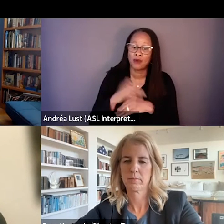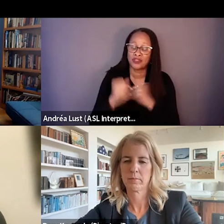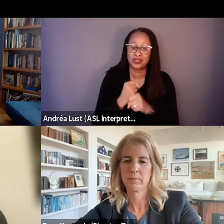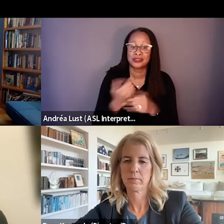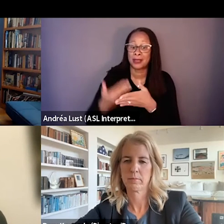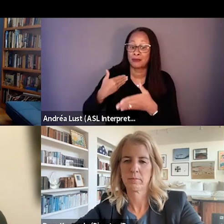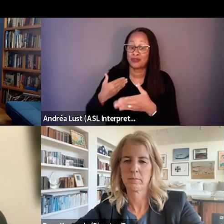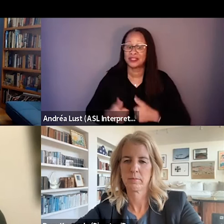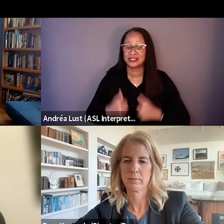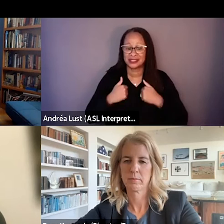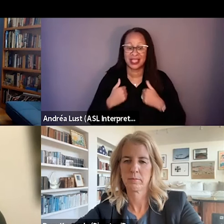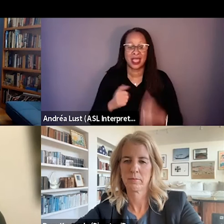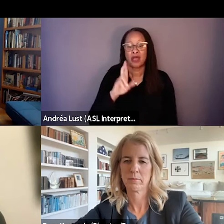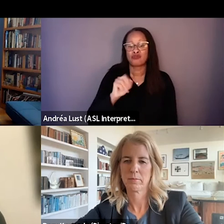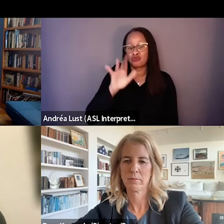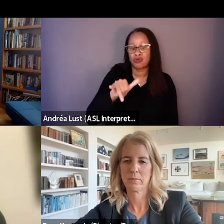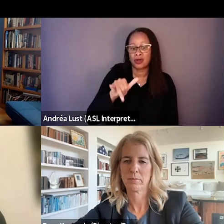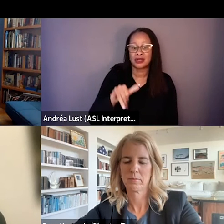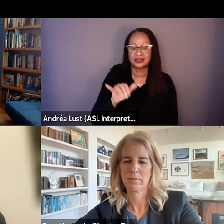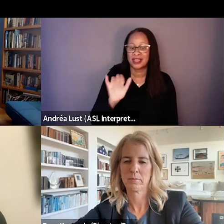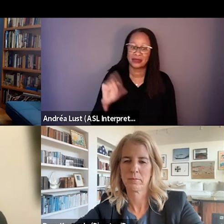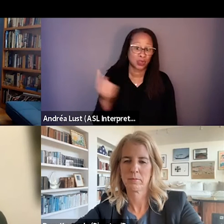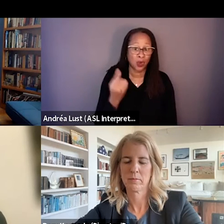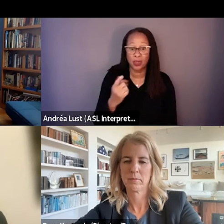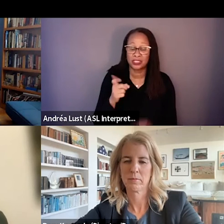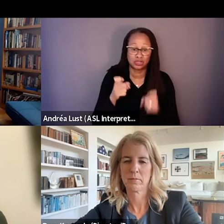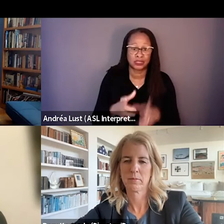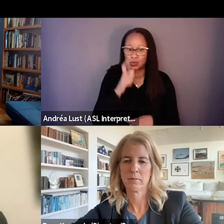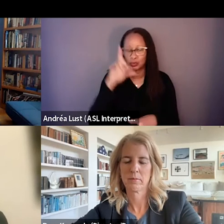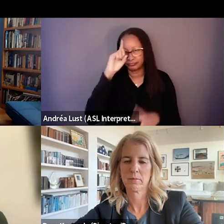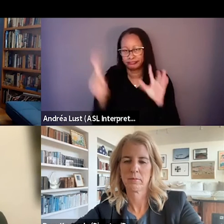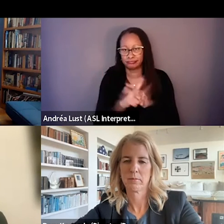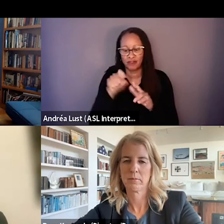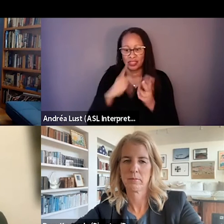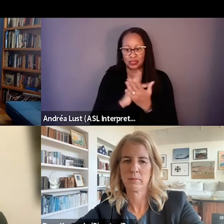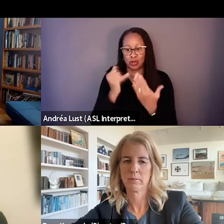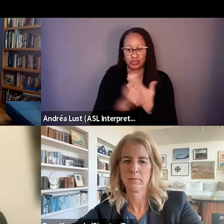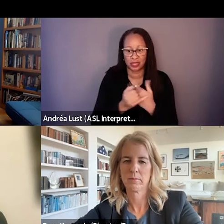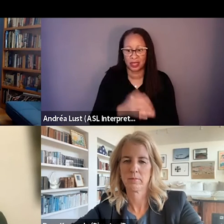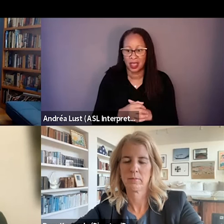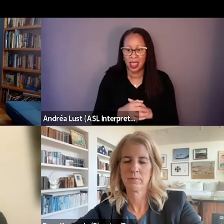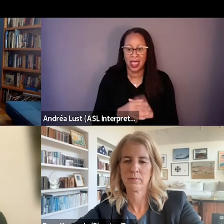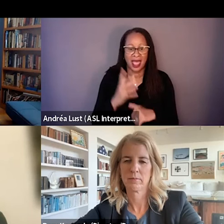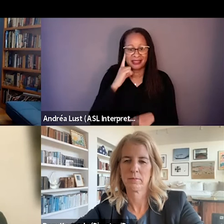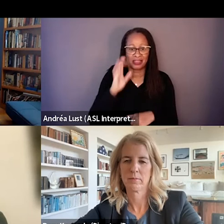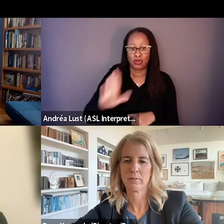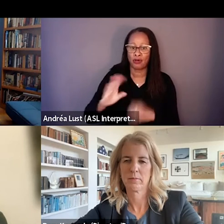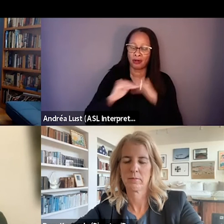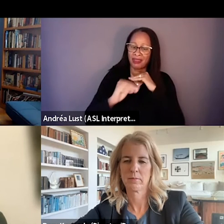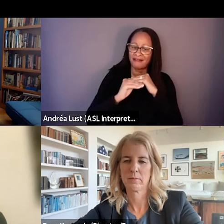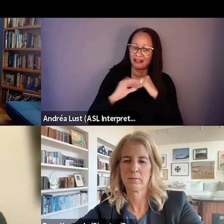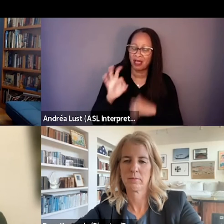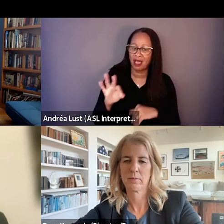but Rory was the only director really to come to mind for this project. I just think her level